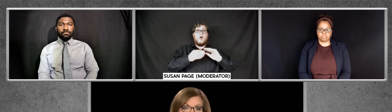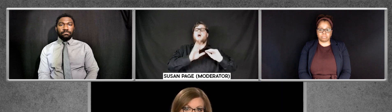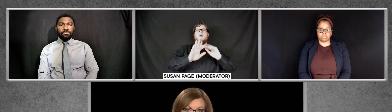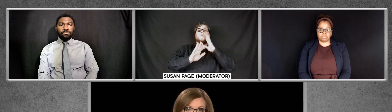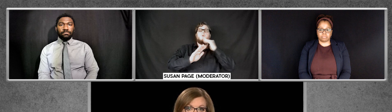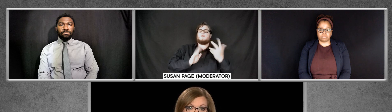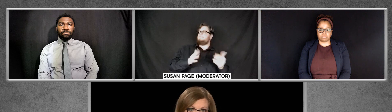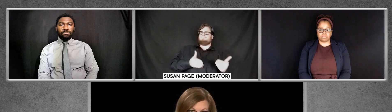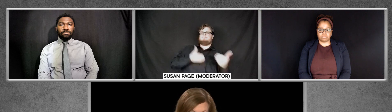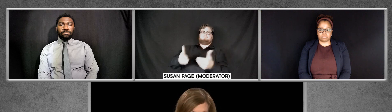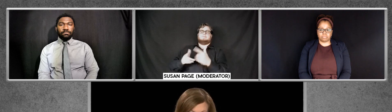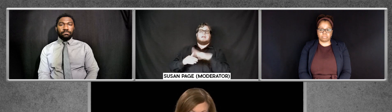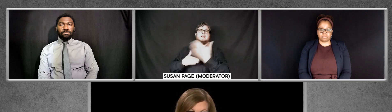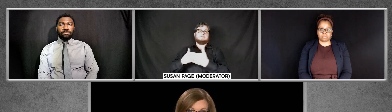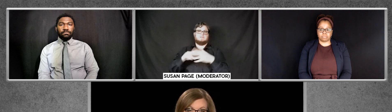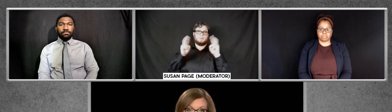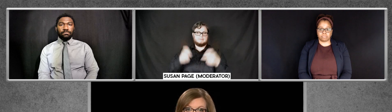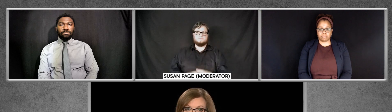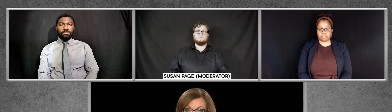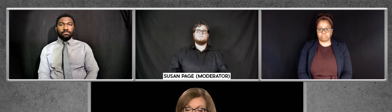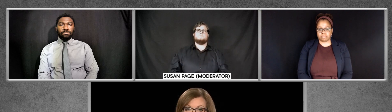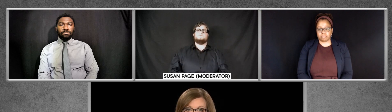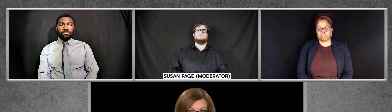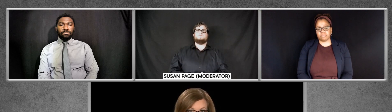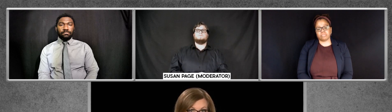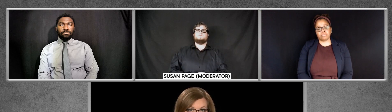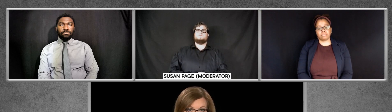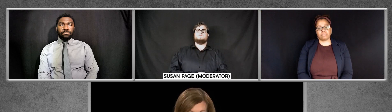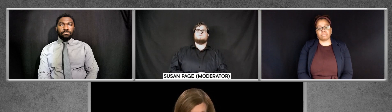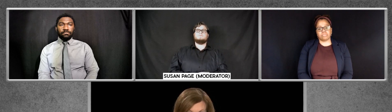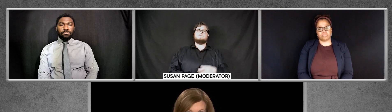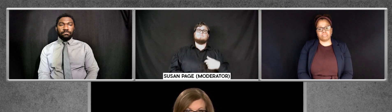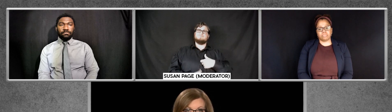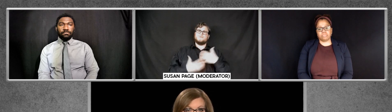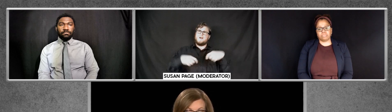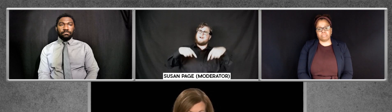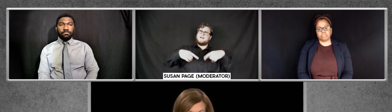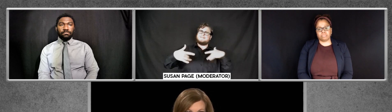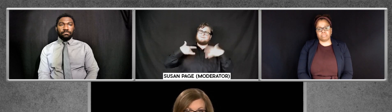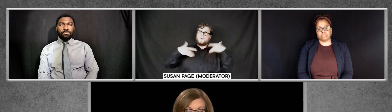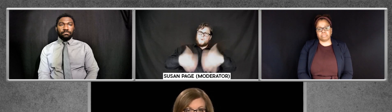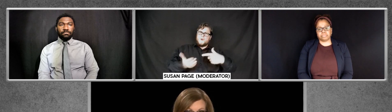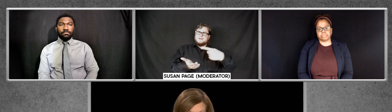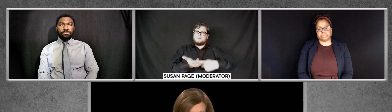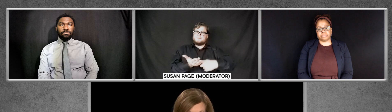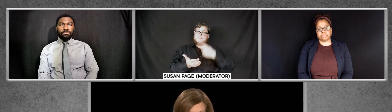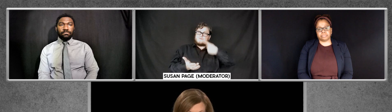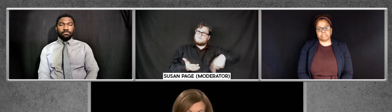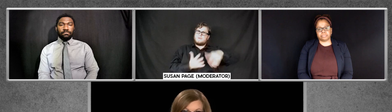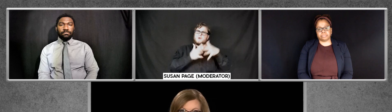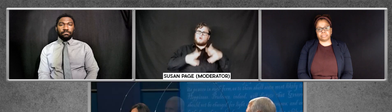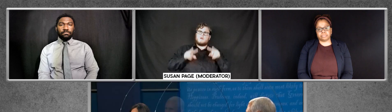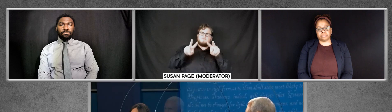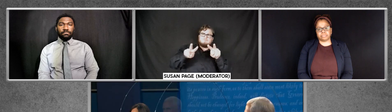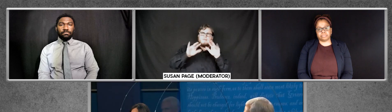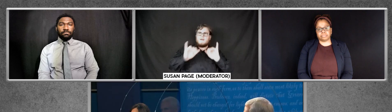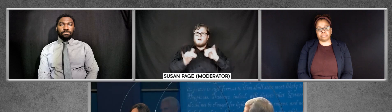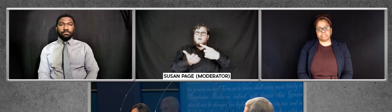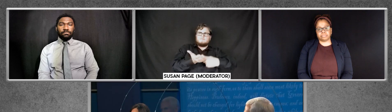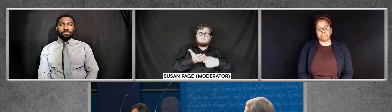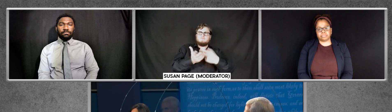a debate that is lively, but Americans also deserve a discussion that is civil. These